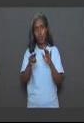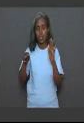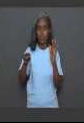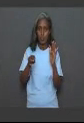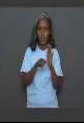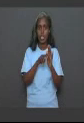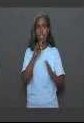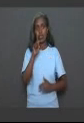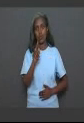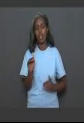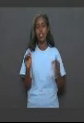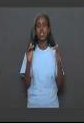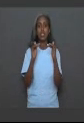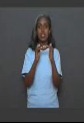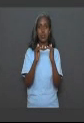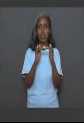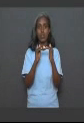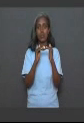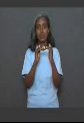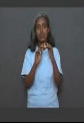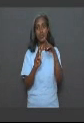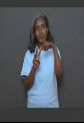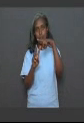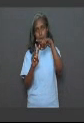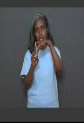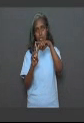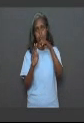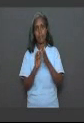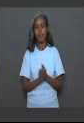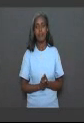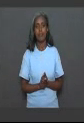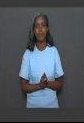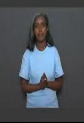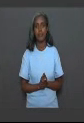argument of -1 is pi.